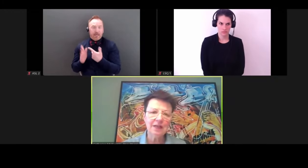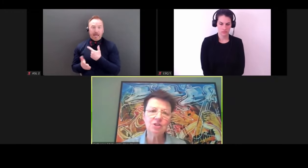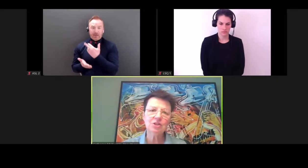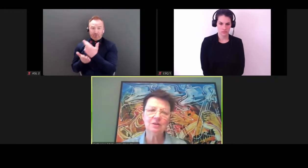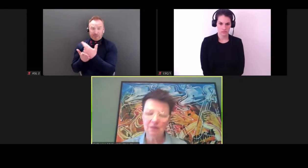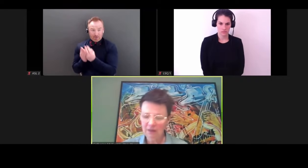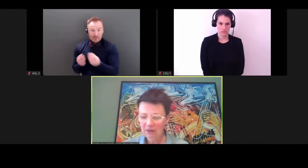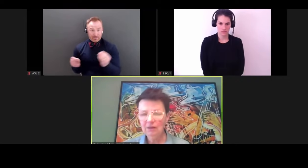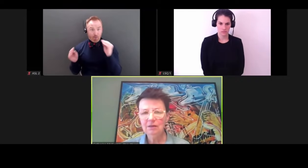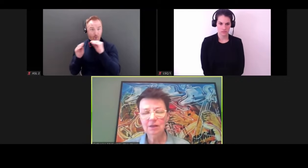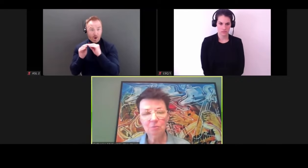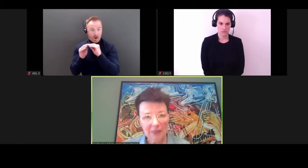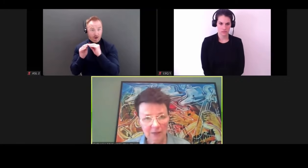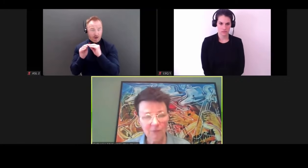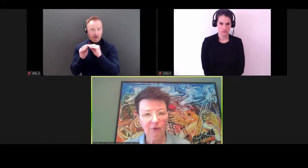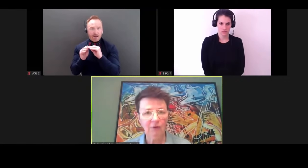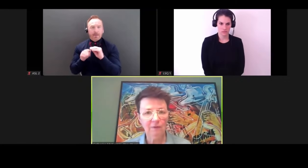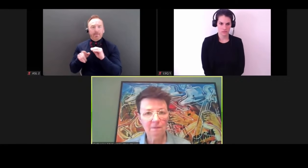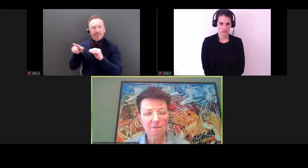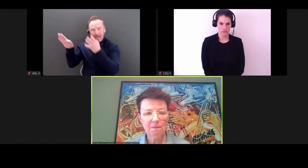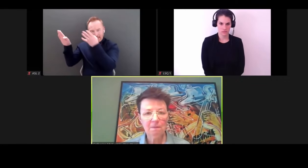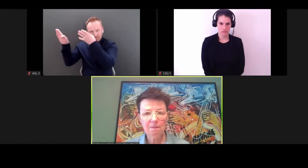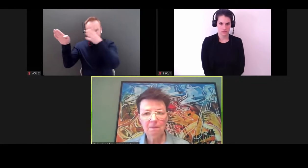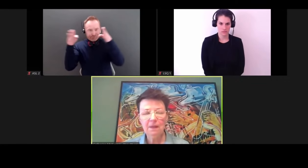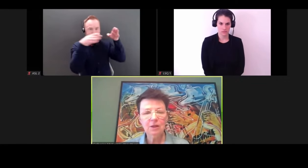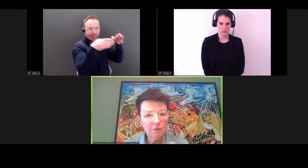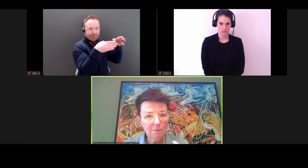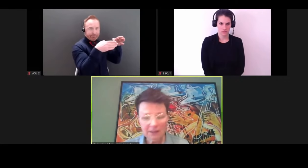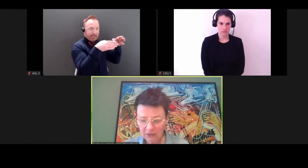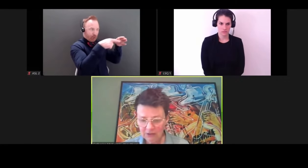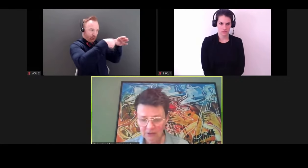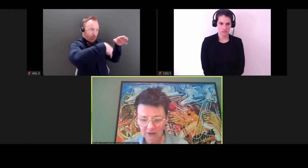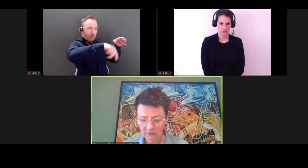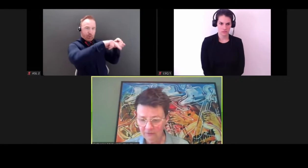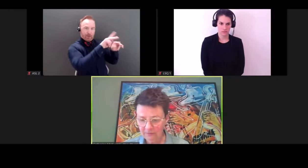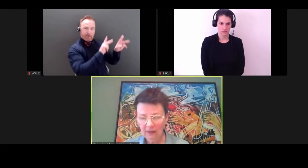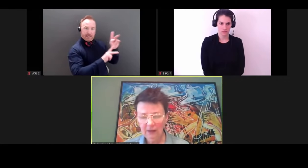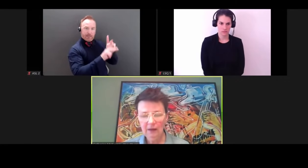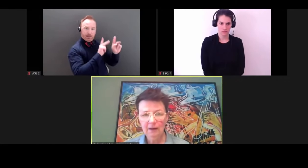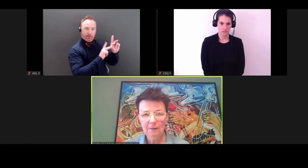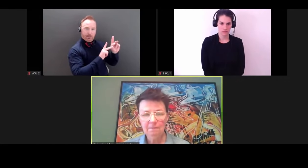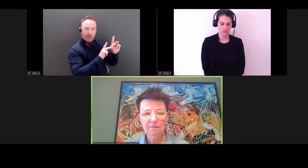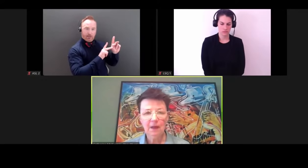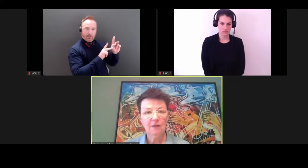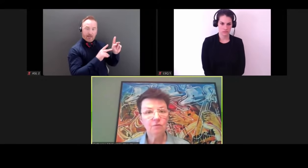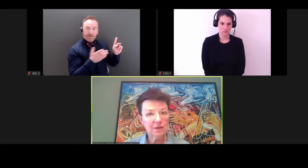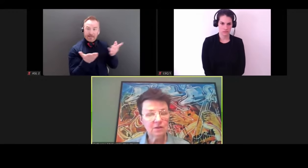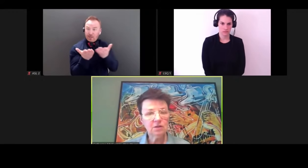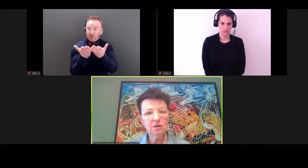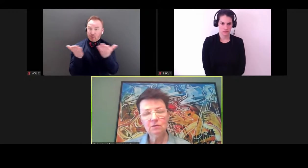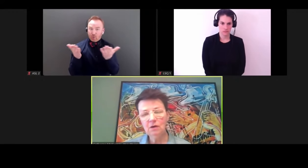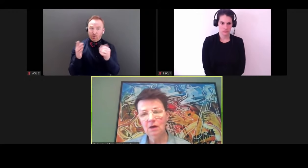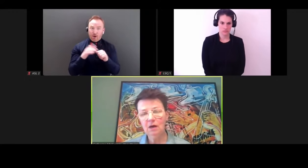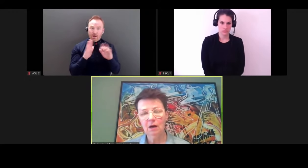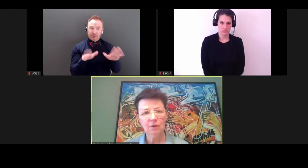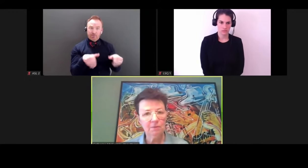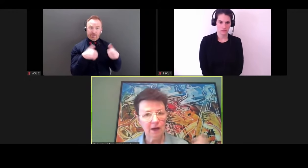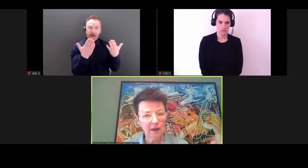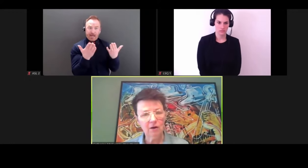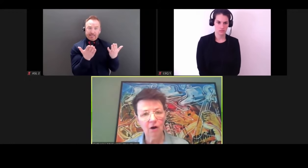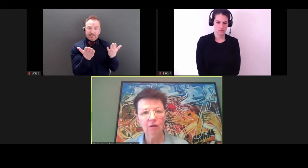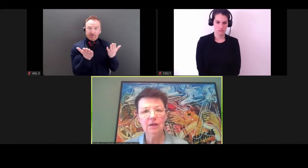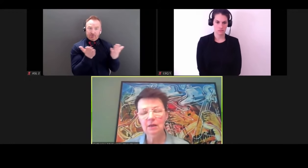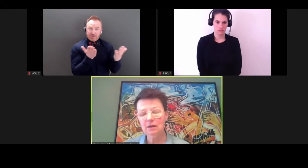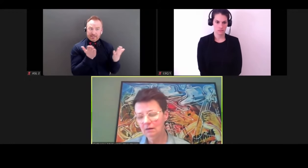your attention to the people that you're meant to serve. I've written to you with